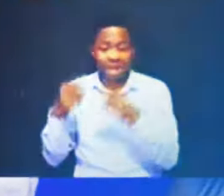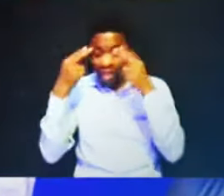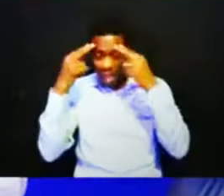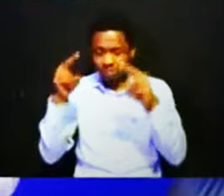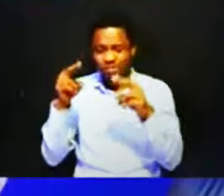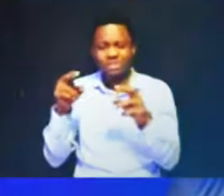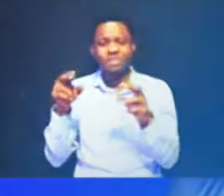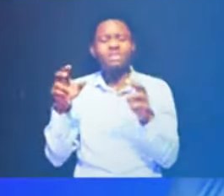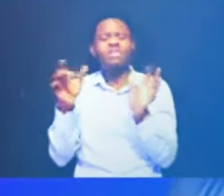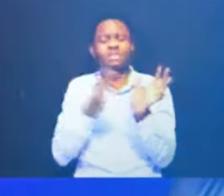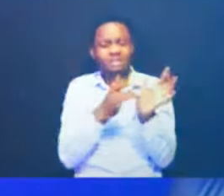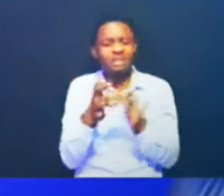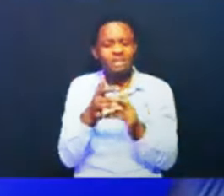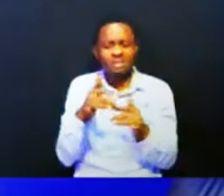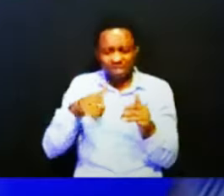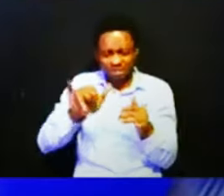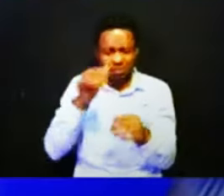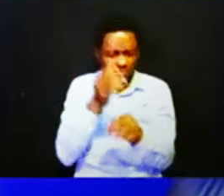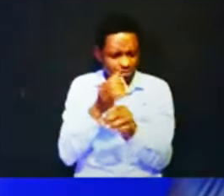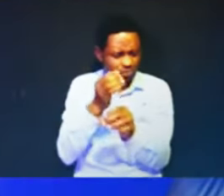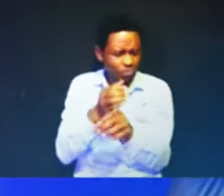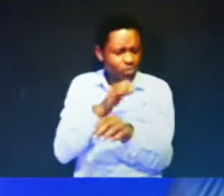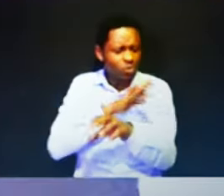him. And